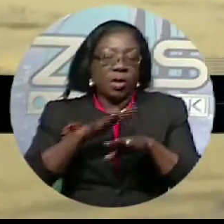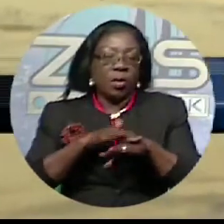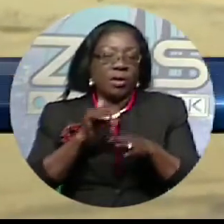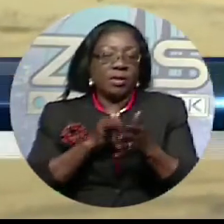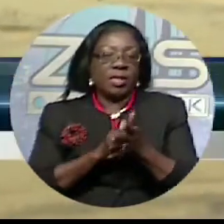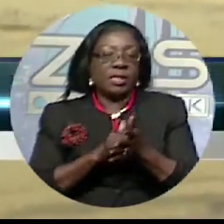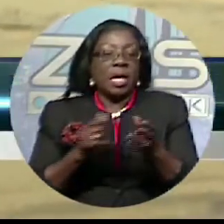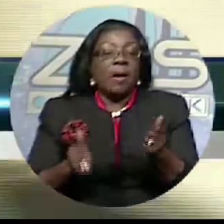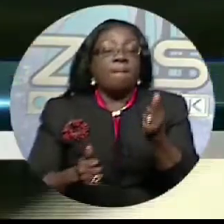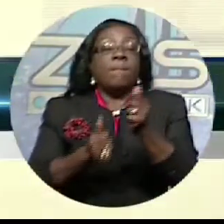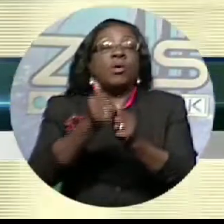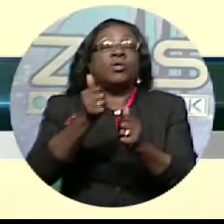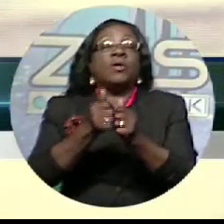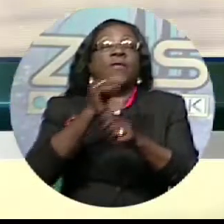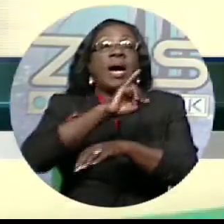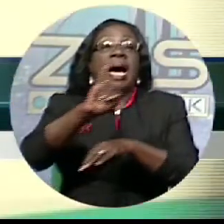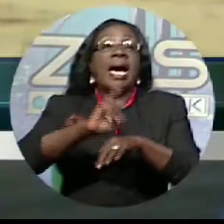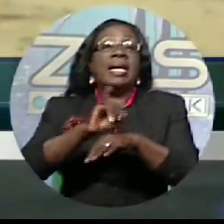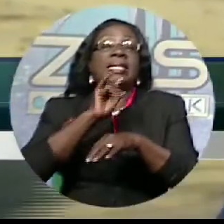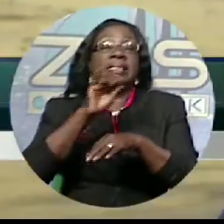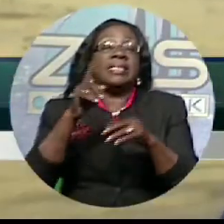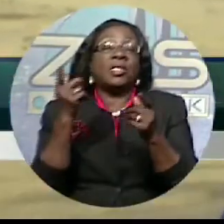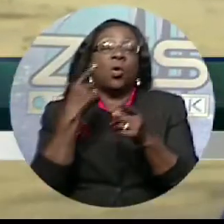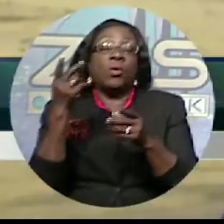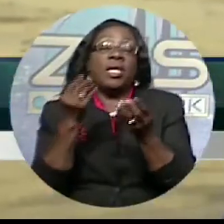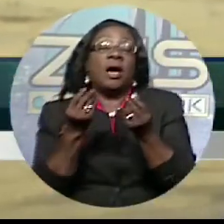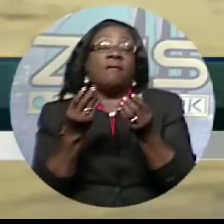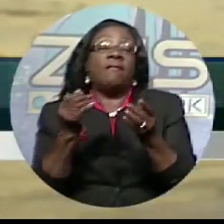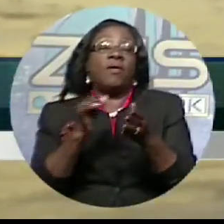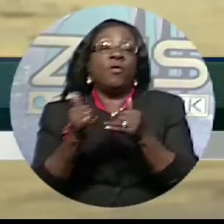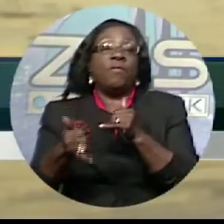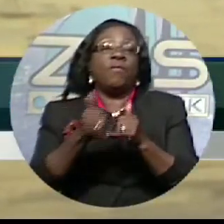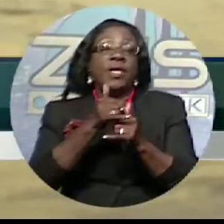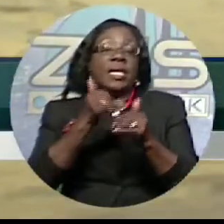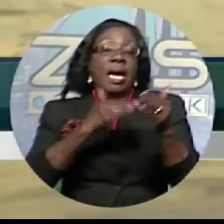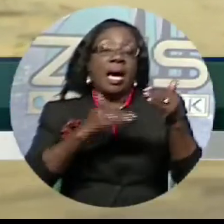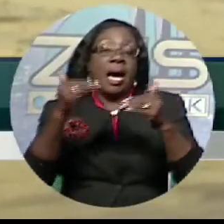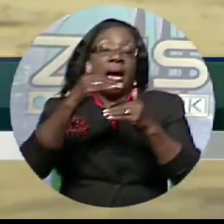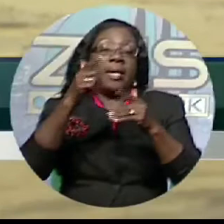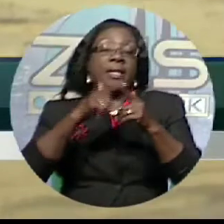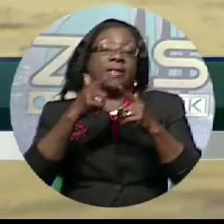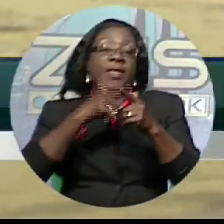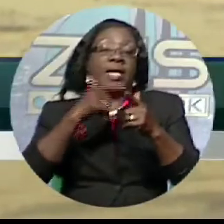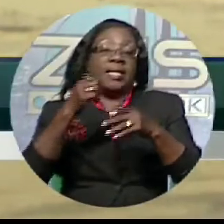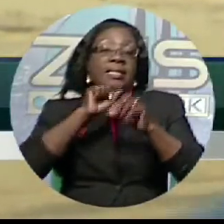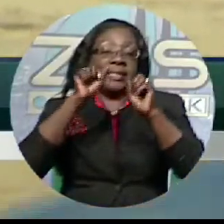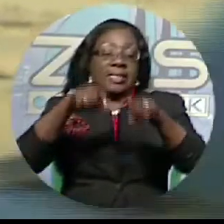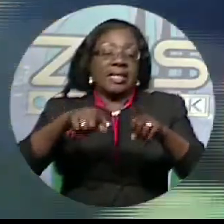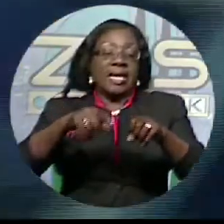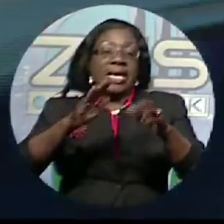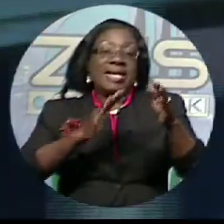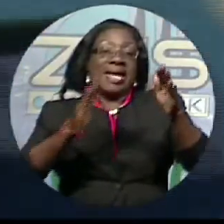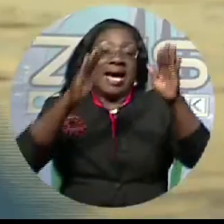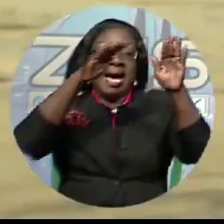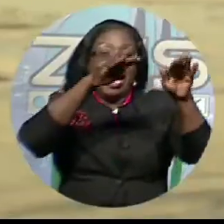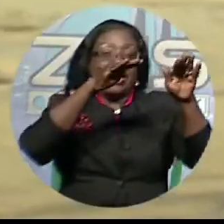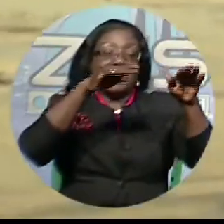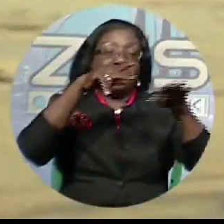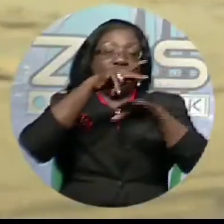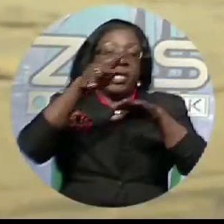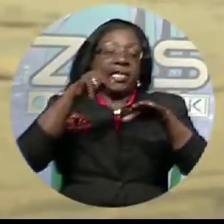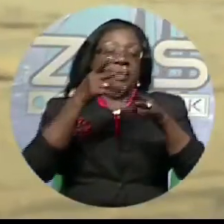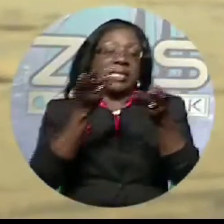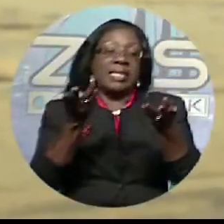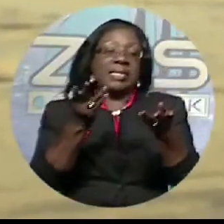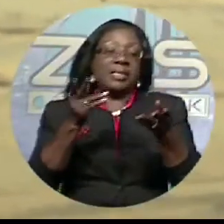within just a few feet of sea level. In fact, the highest point in our whole country is on Cat Island, and that's only 206 feet above